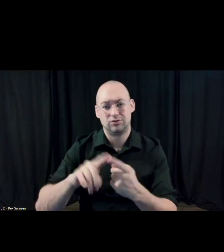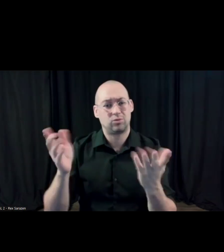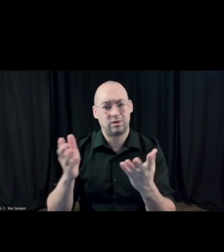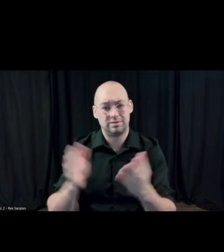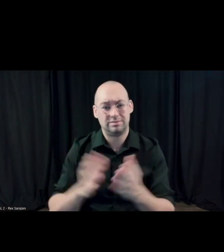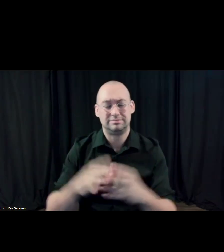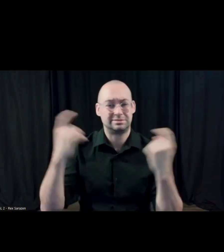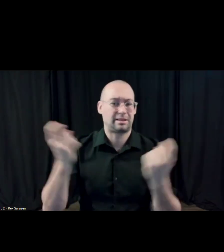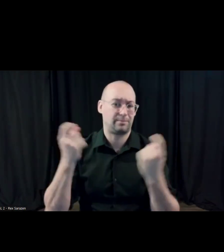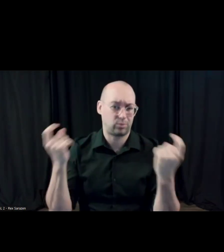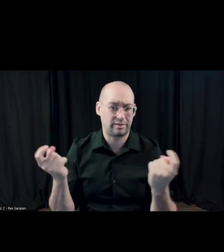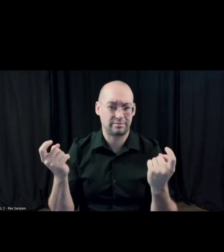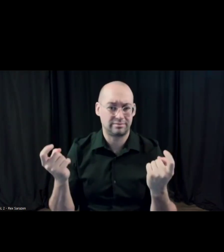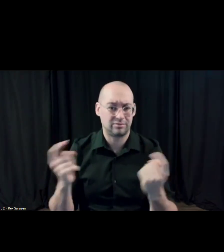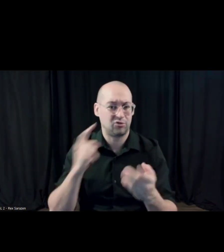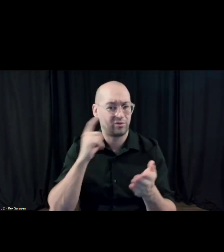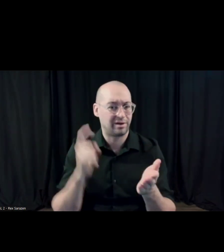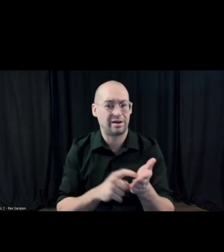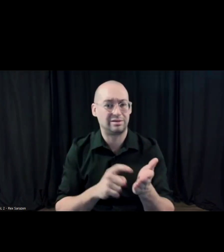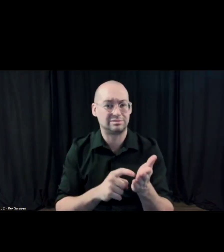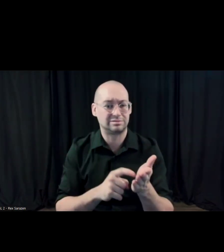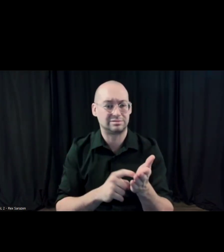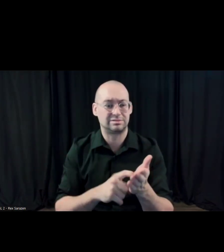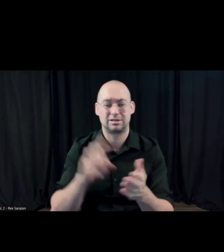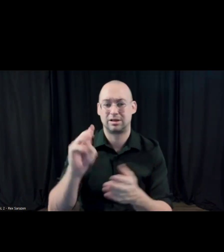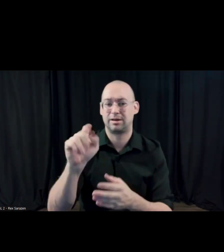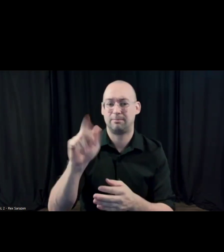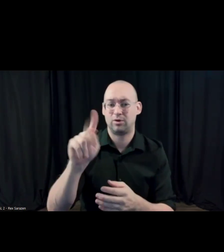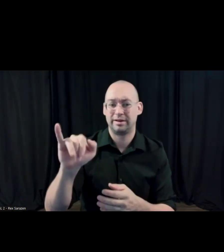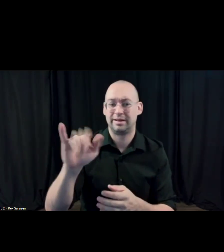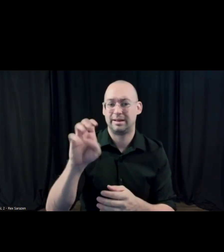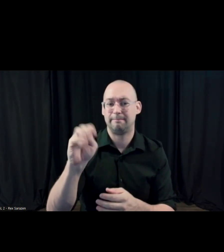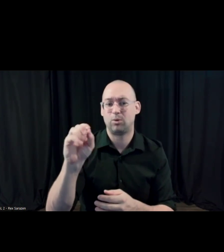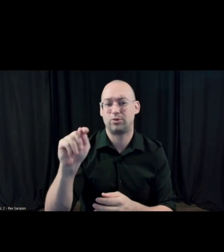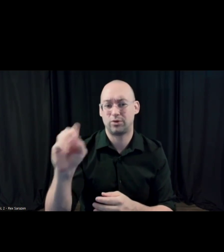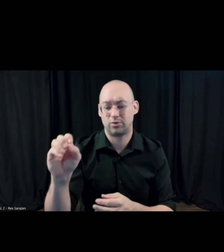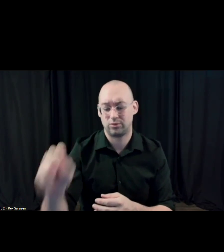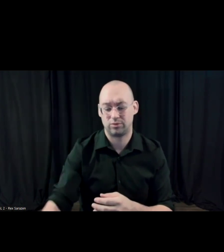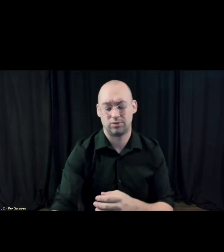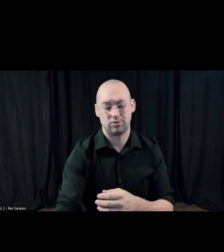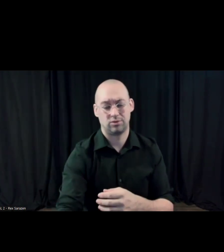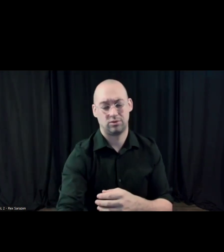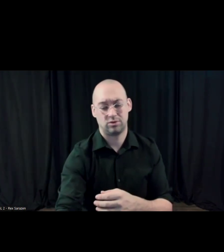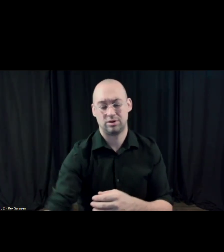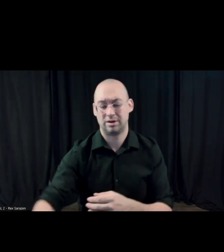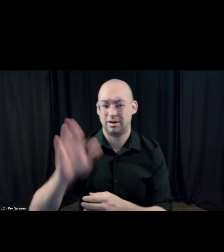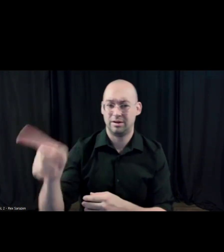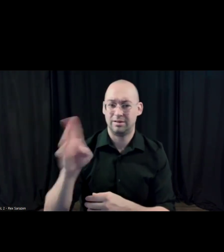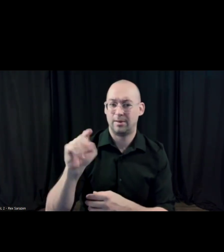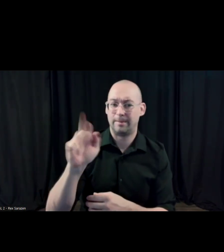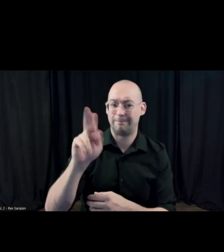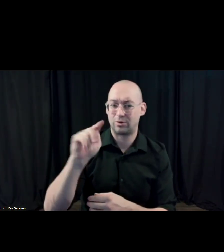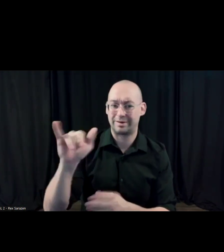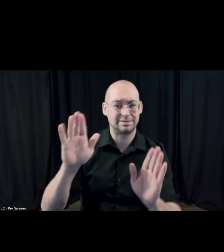celebrate and recognize Marty Amoto. Marty has just been a phenomenal